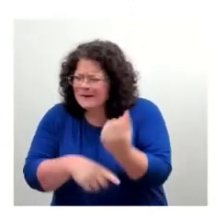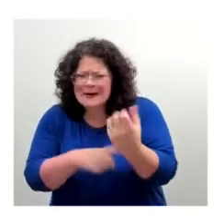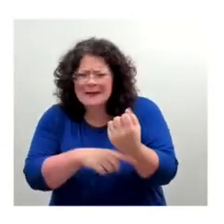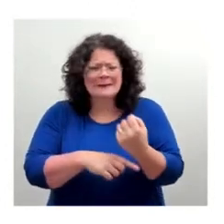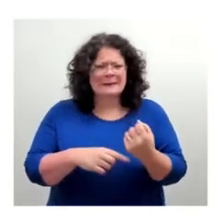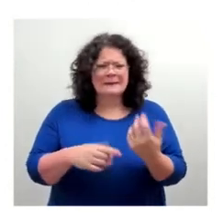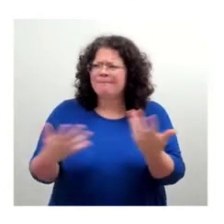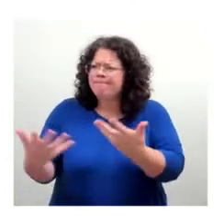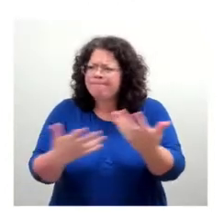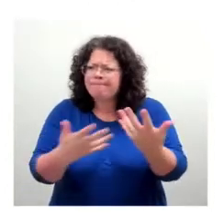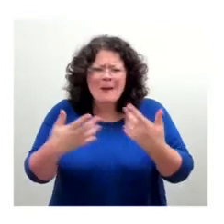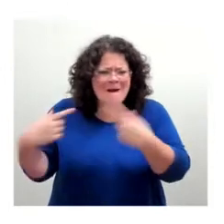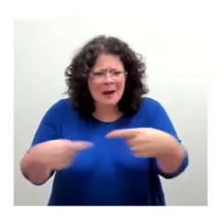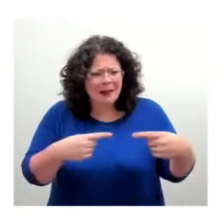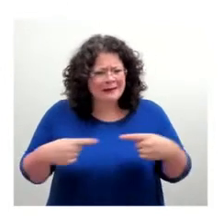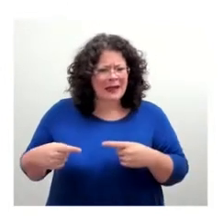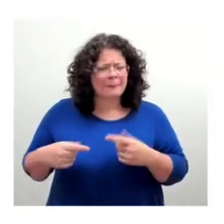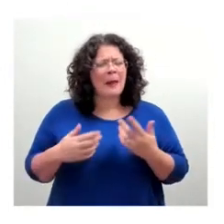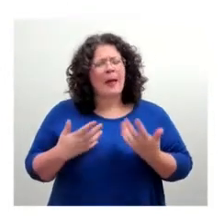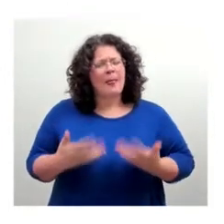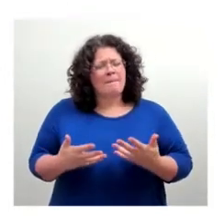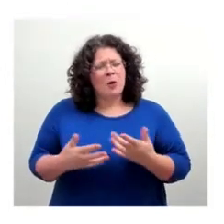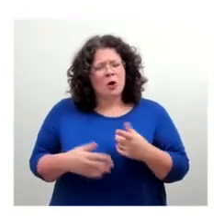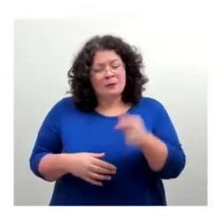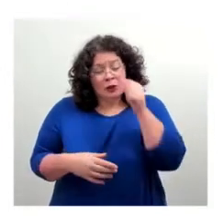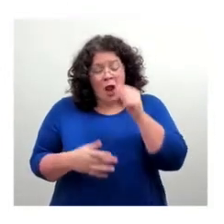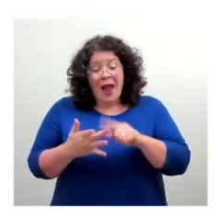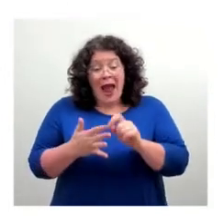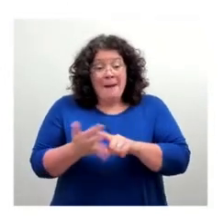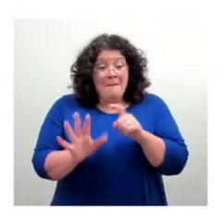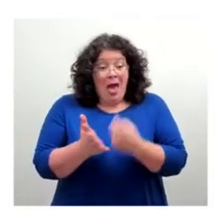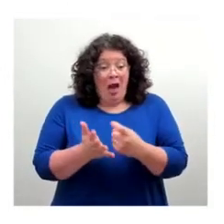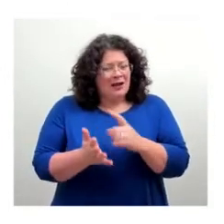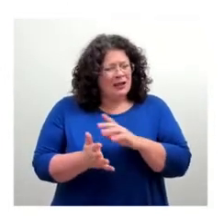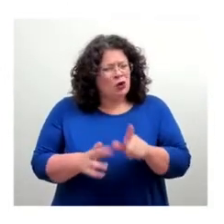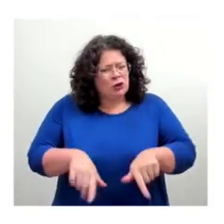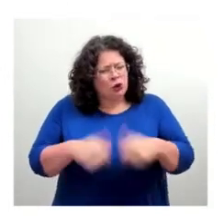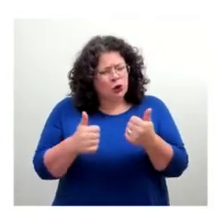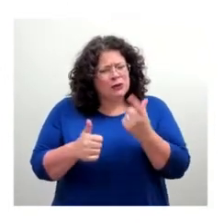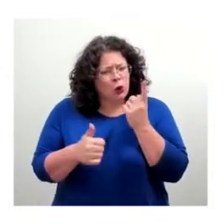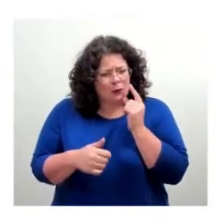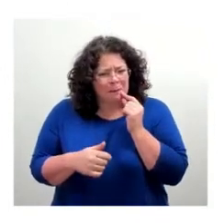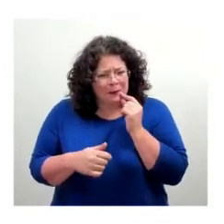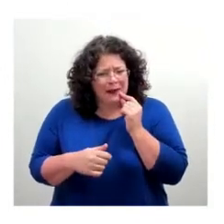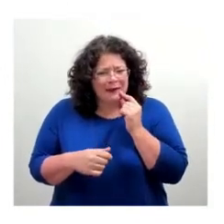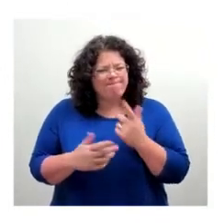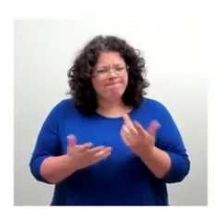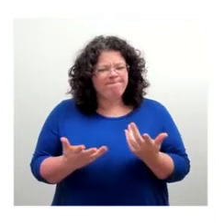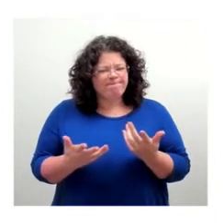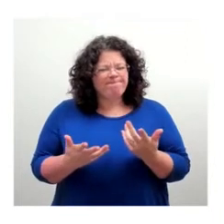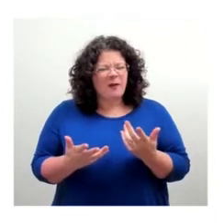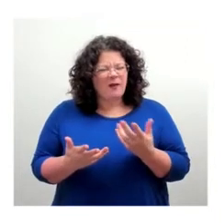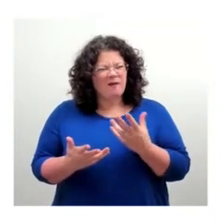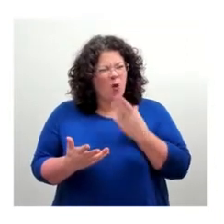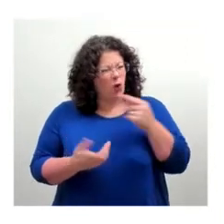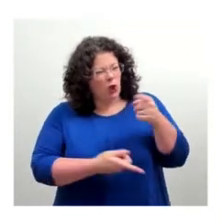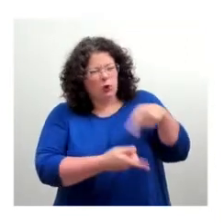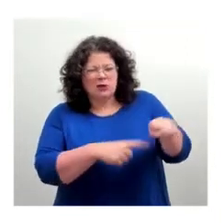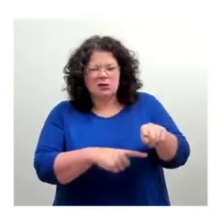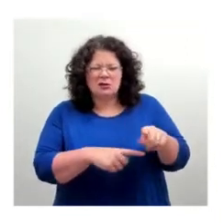to, how you select the next program, how you find the last program with AD, because that's not quite as good as it can be. And